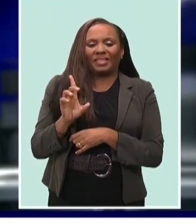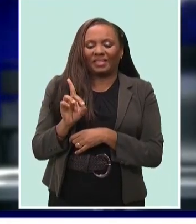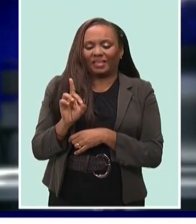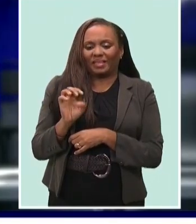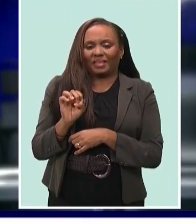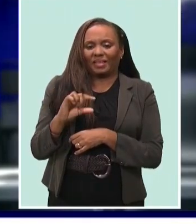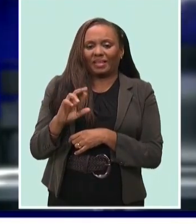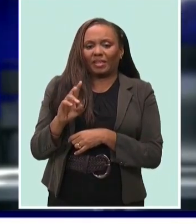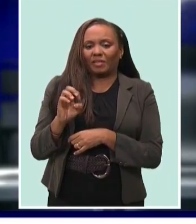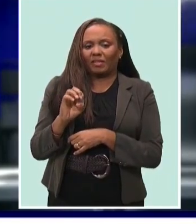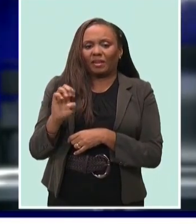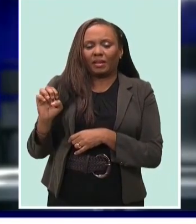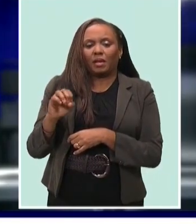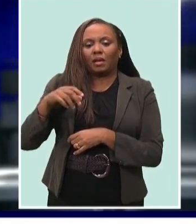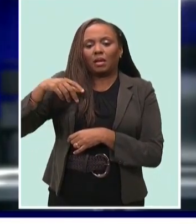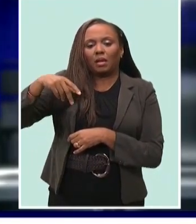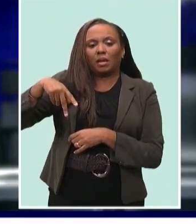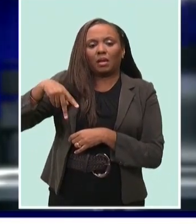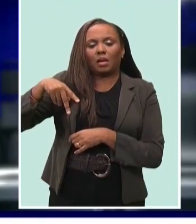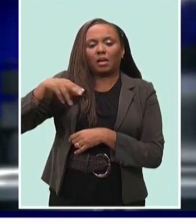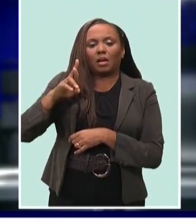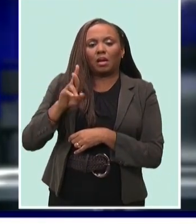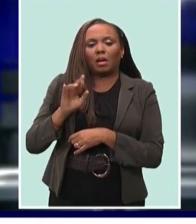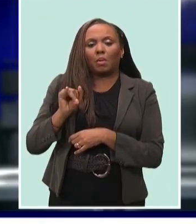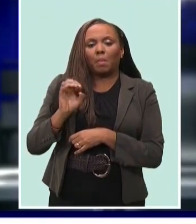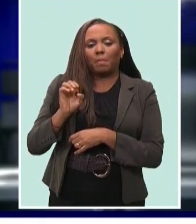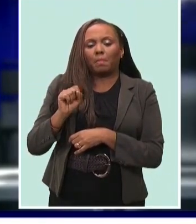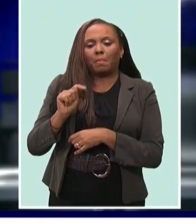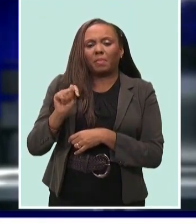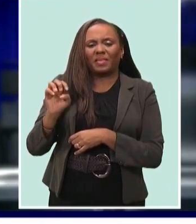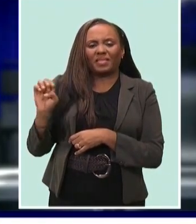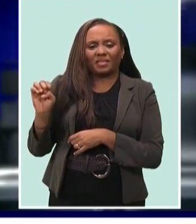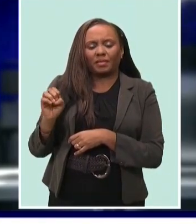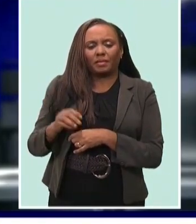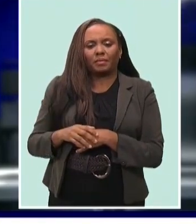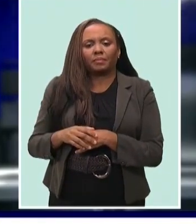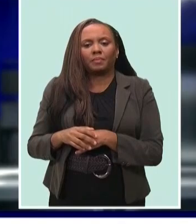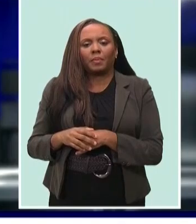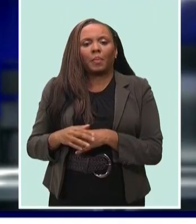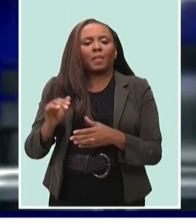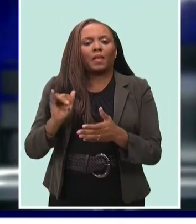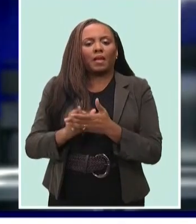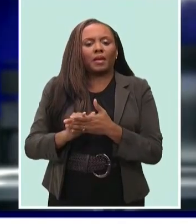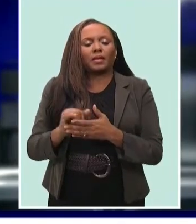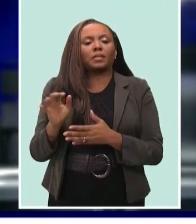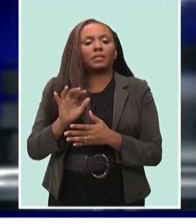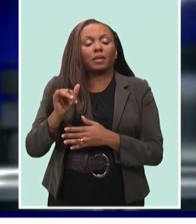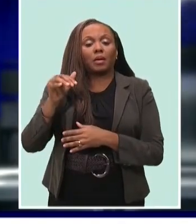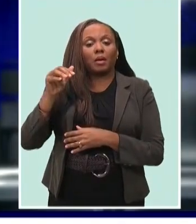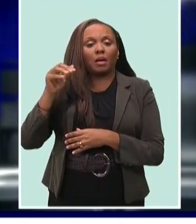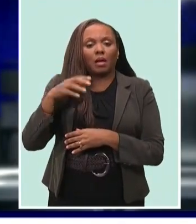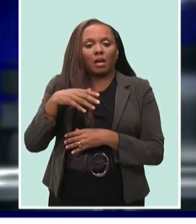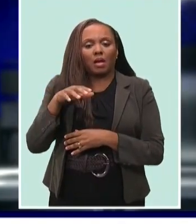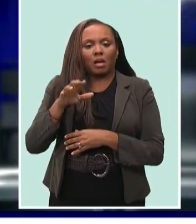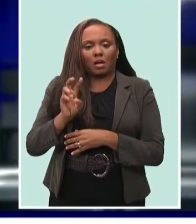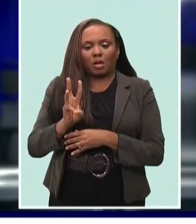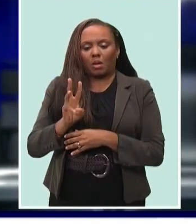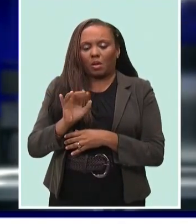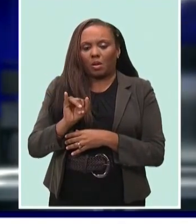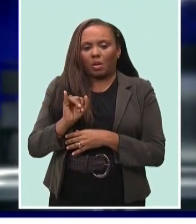priestess. A preliminary online search will tell you that Wicca is also termed as pagan witchcraft and is a